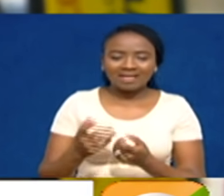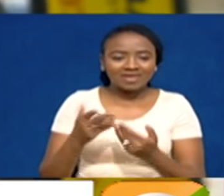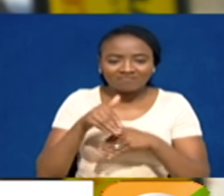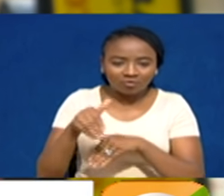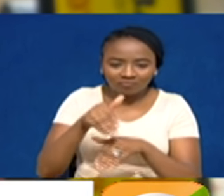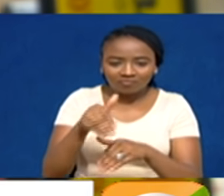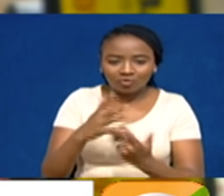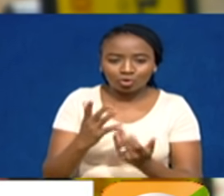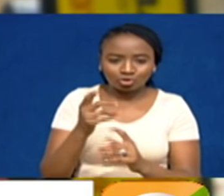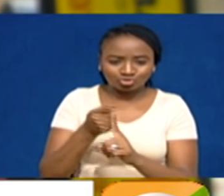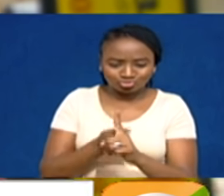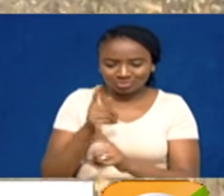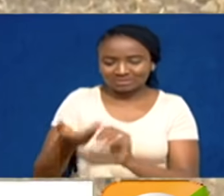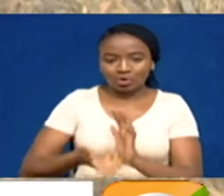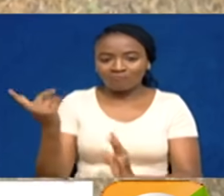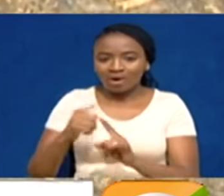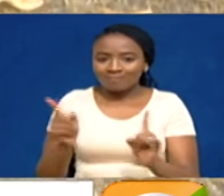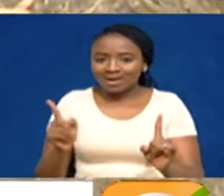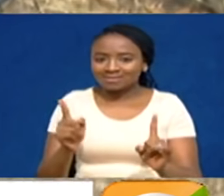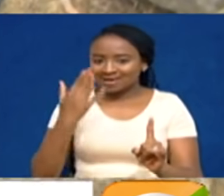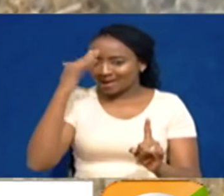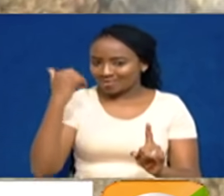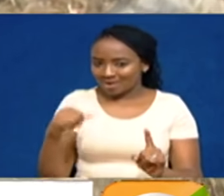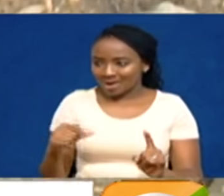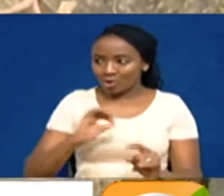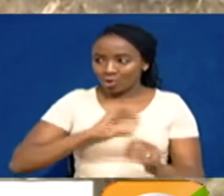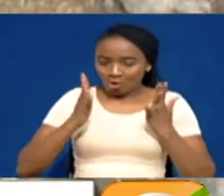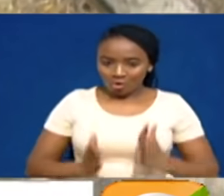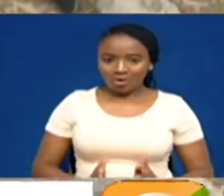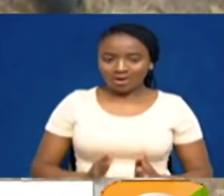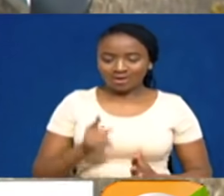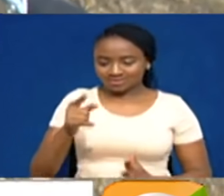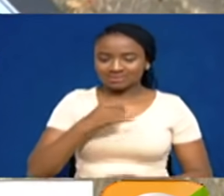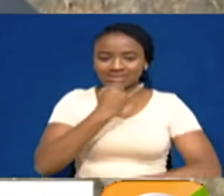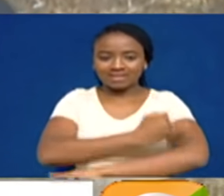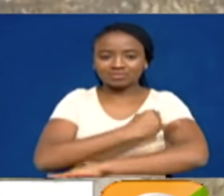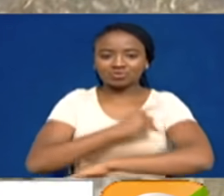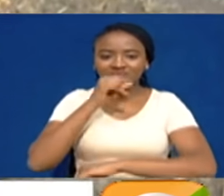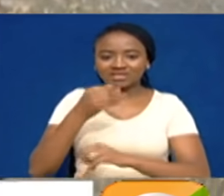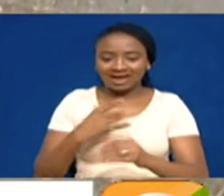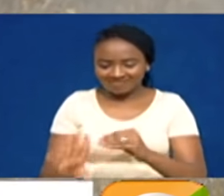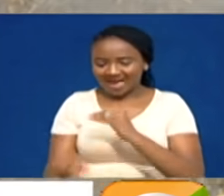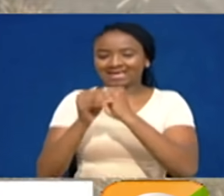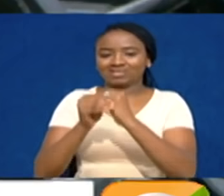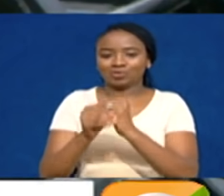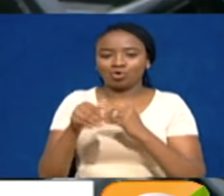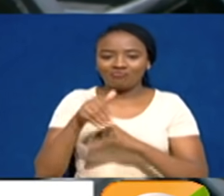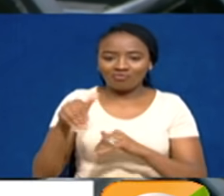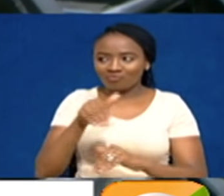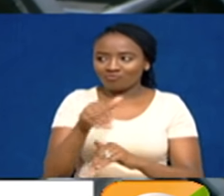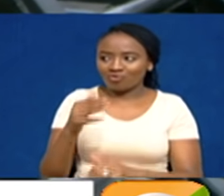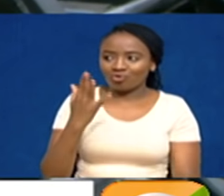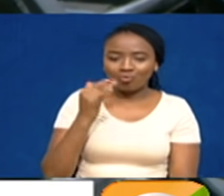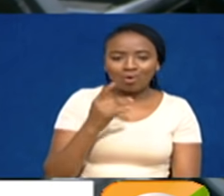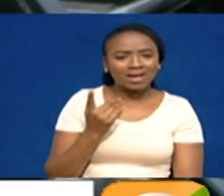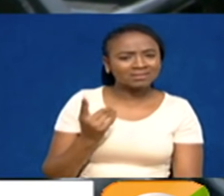in the motorbike, but failed to note that the owner, a credit institution, had additional trackers following a spate